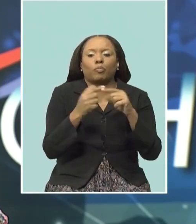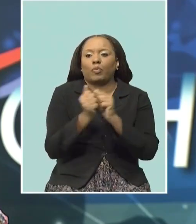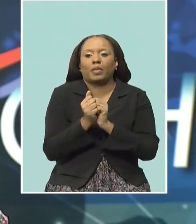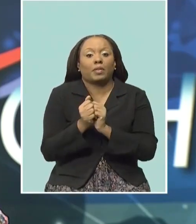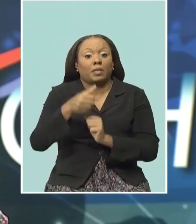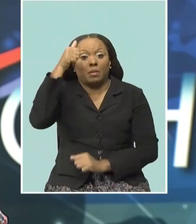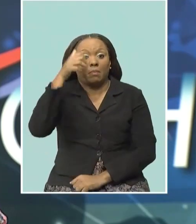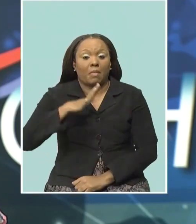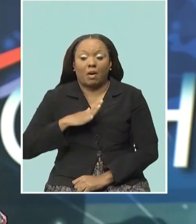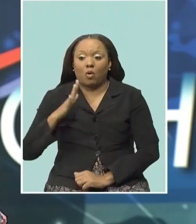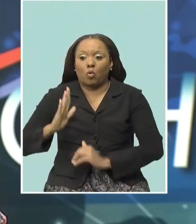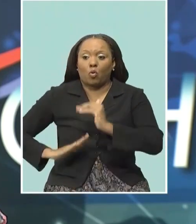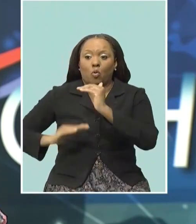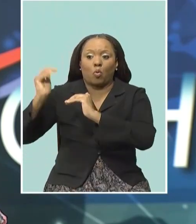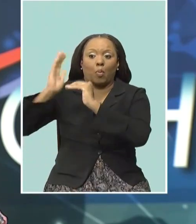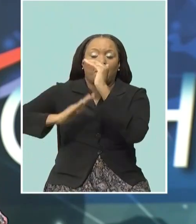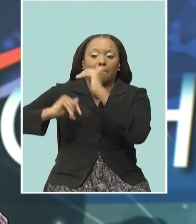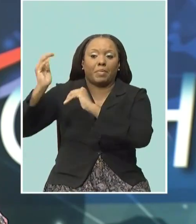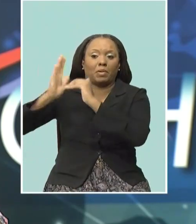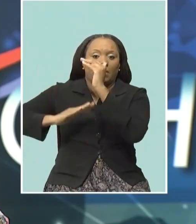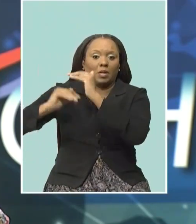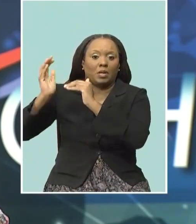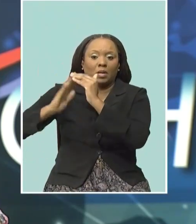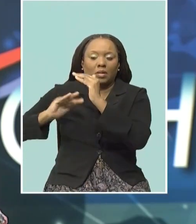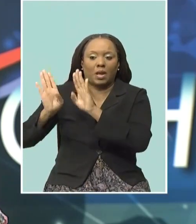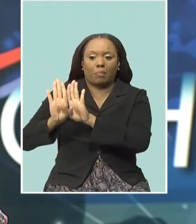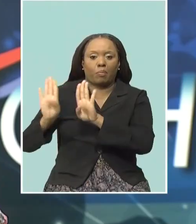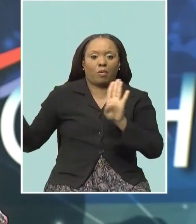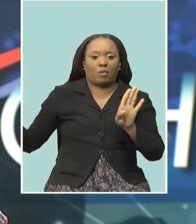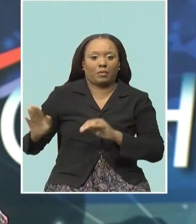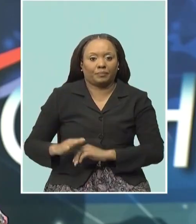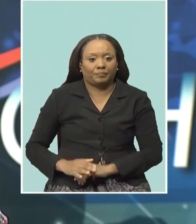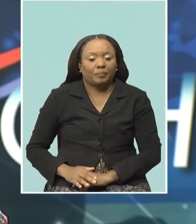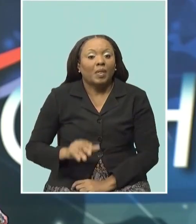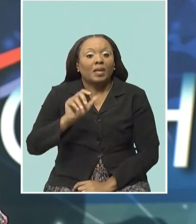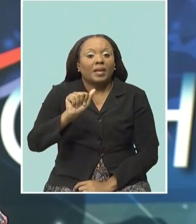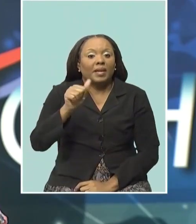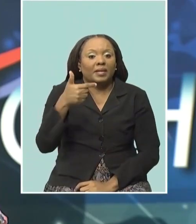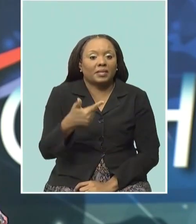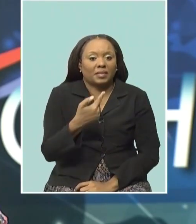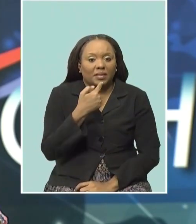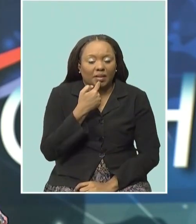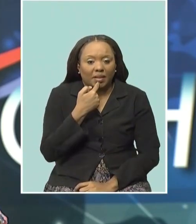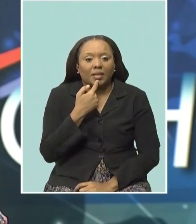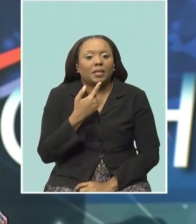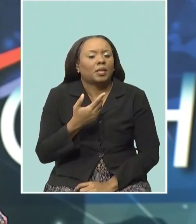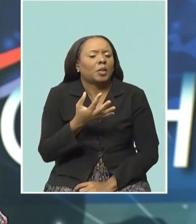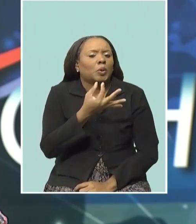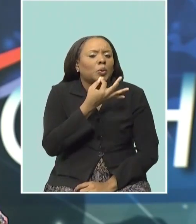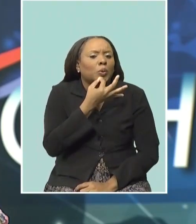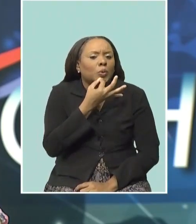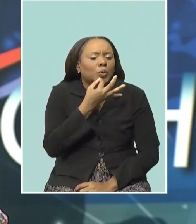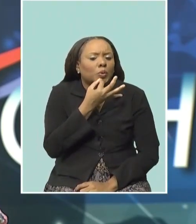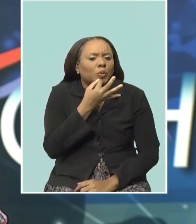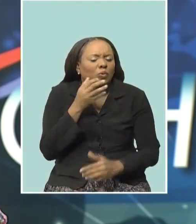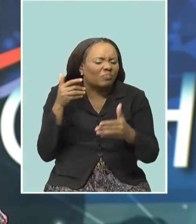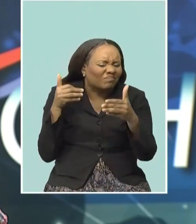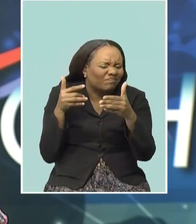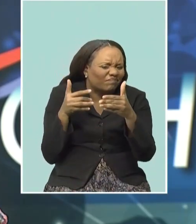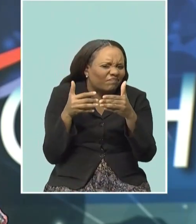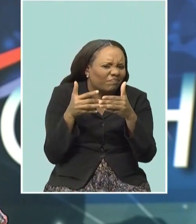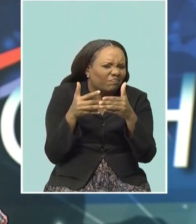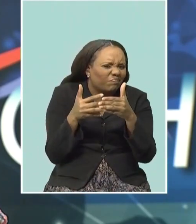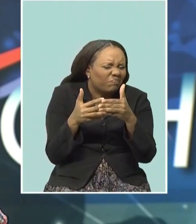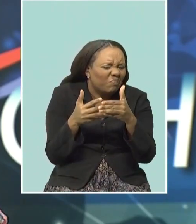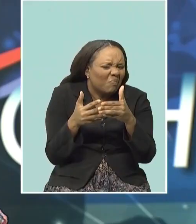St. Joseph MP and Attorney General Dale Marshall, who tells CBC News that the issue is very close to settlement. He was speaking on